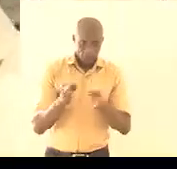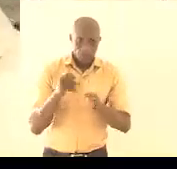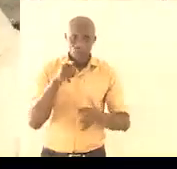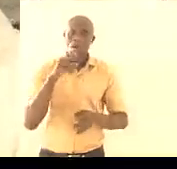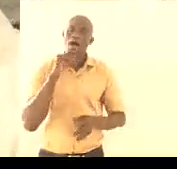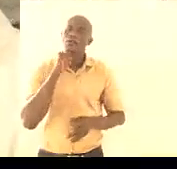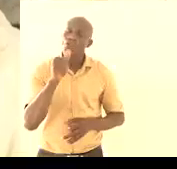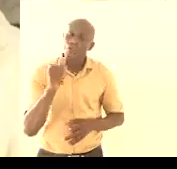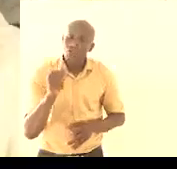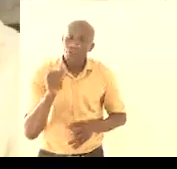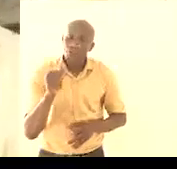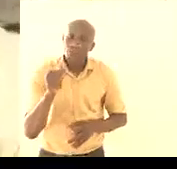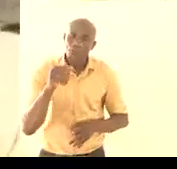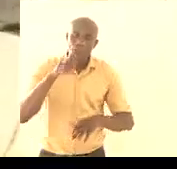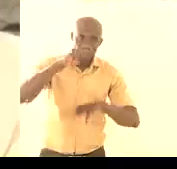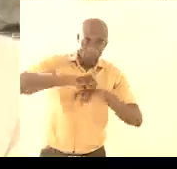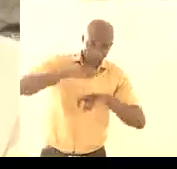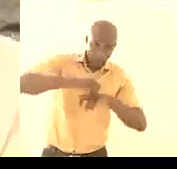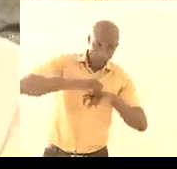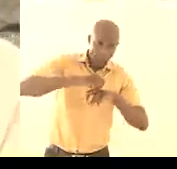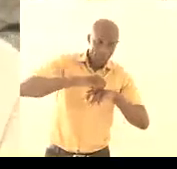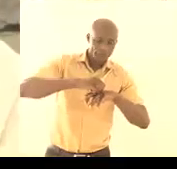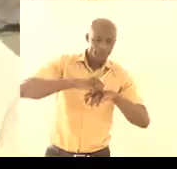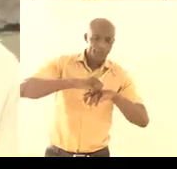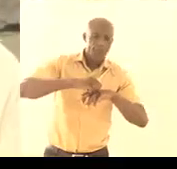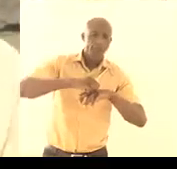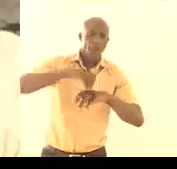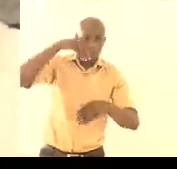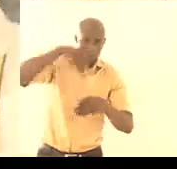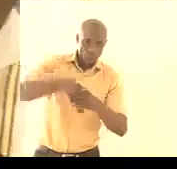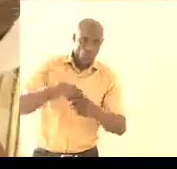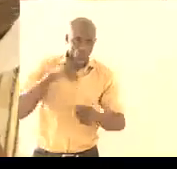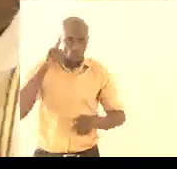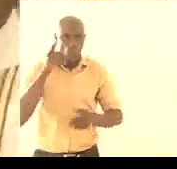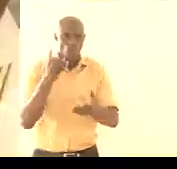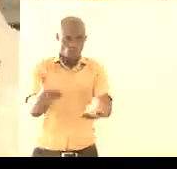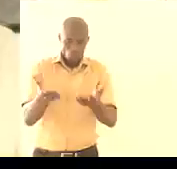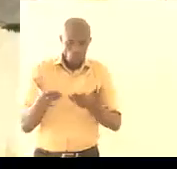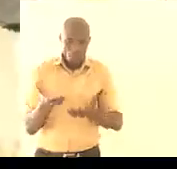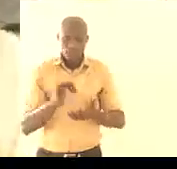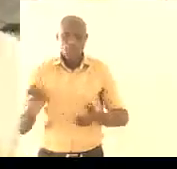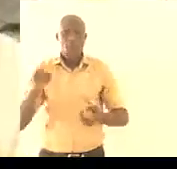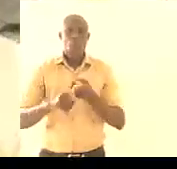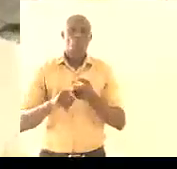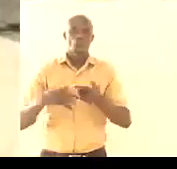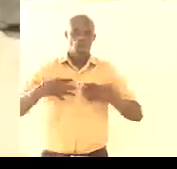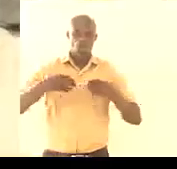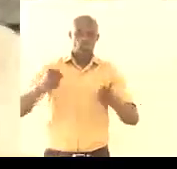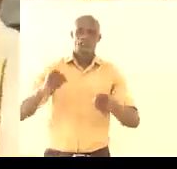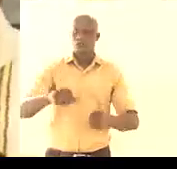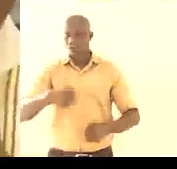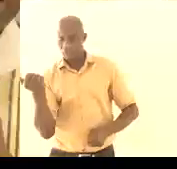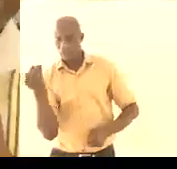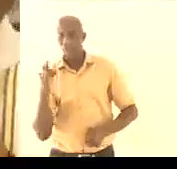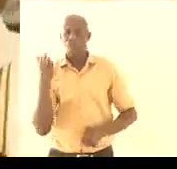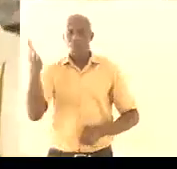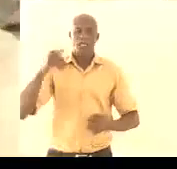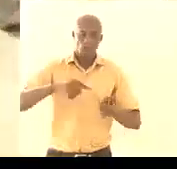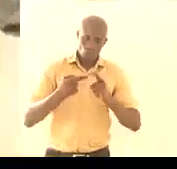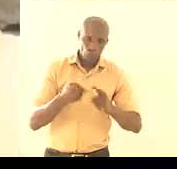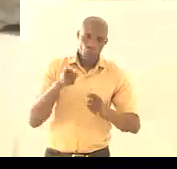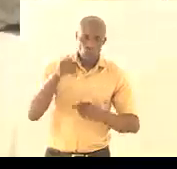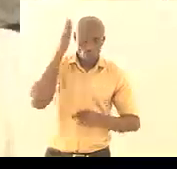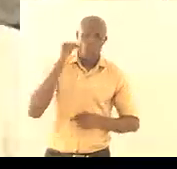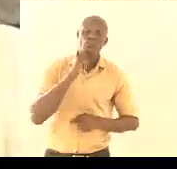if you are not engaged, passionately engaged in wanting to heal others of their woundedness, you won't easily